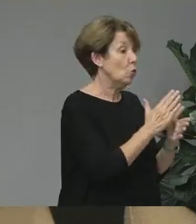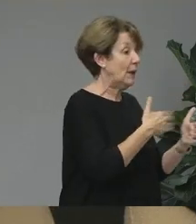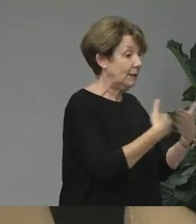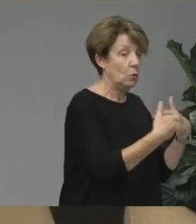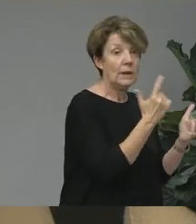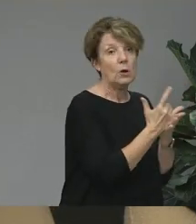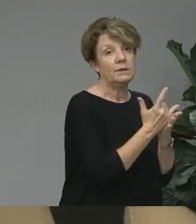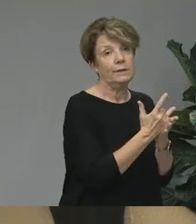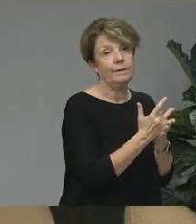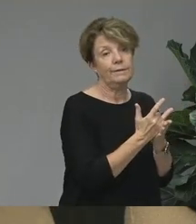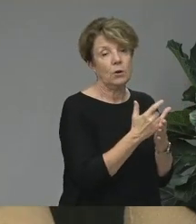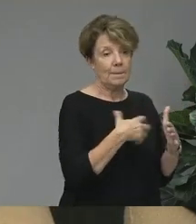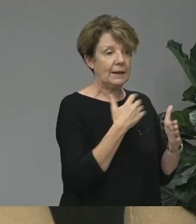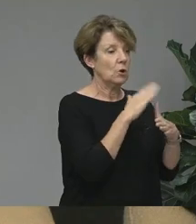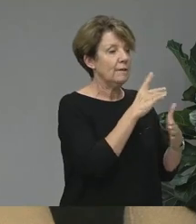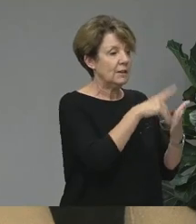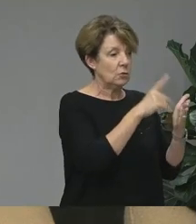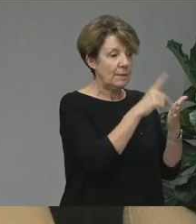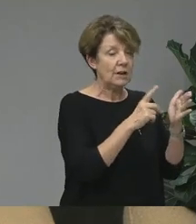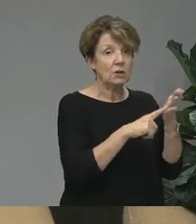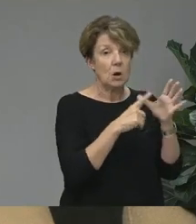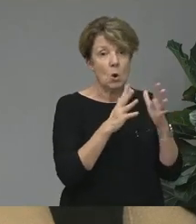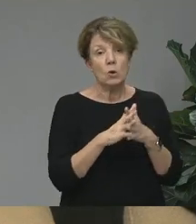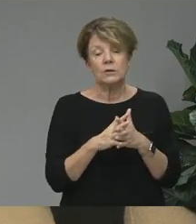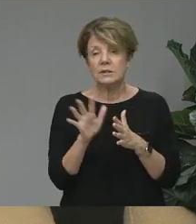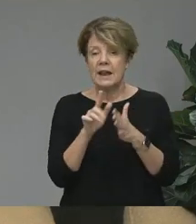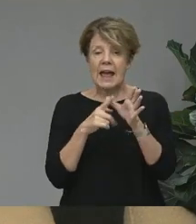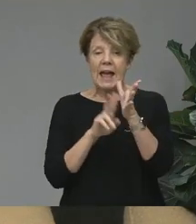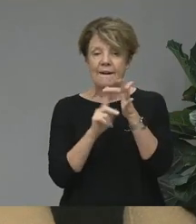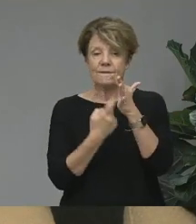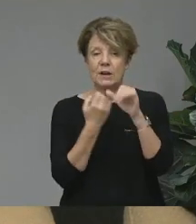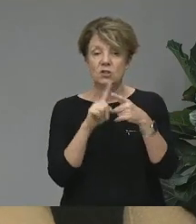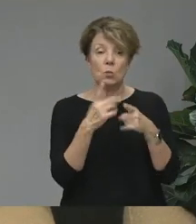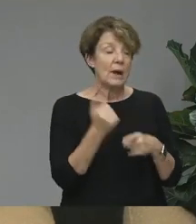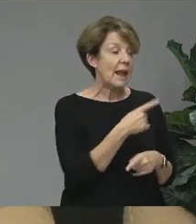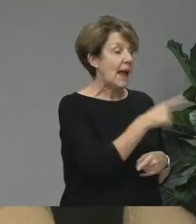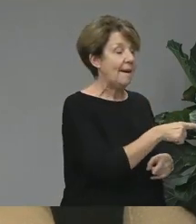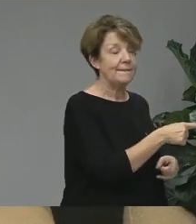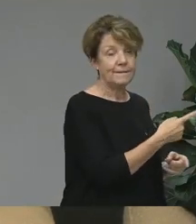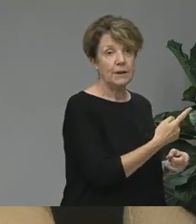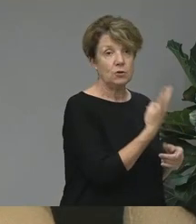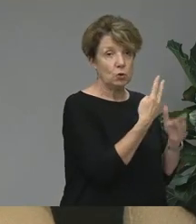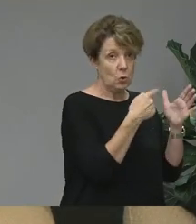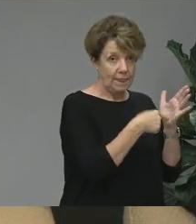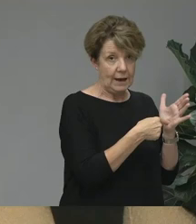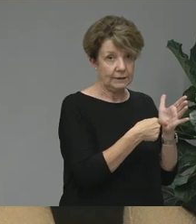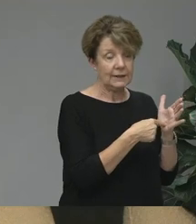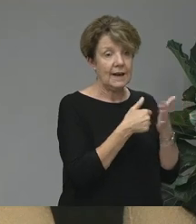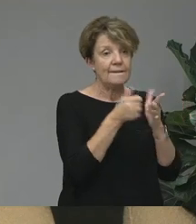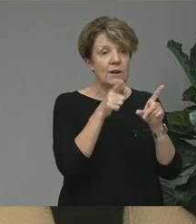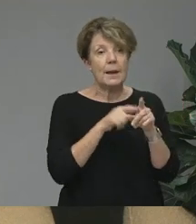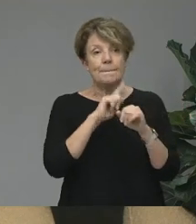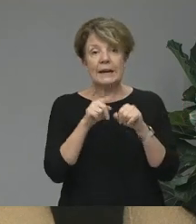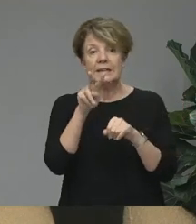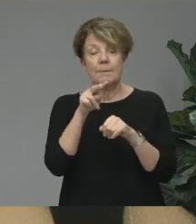about discrimination laws. And on average, we deal with 2,000 of those a year, doubled effectively during